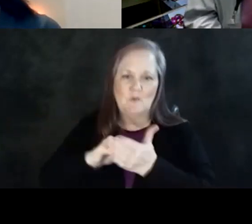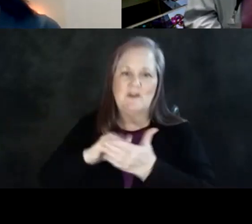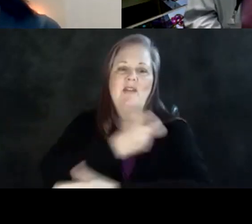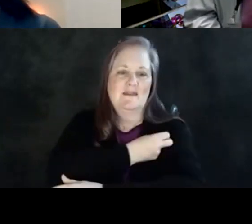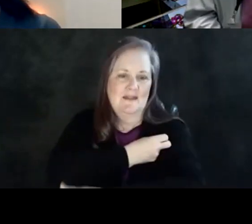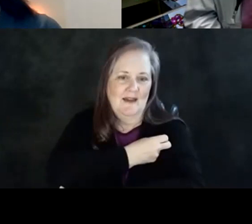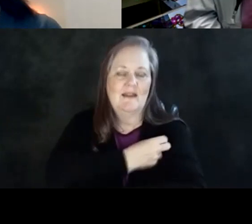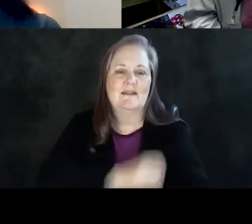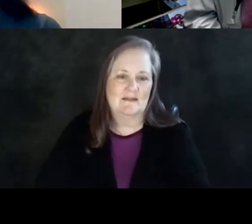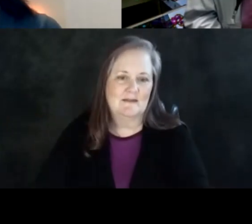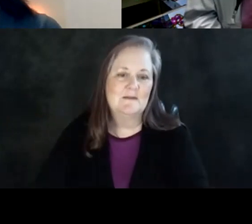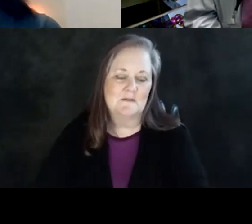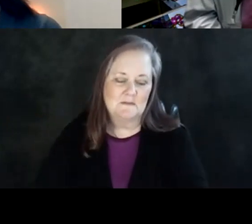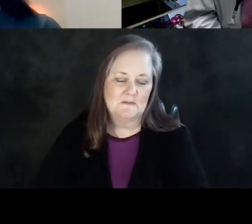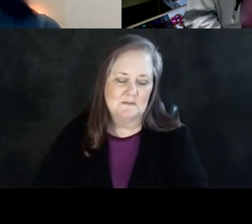them.